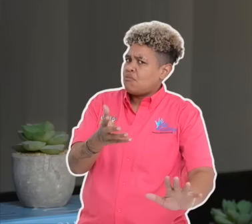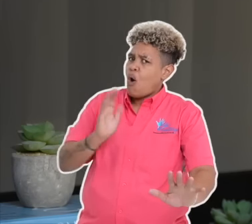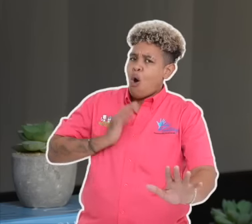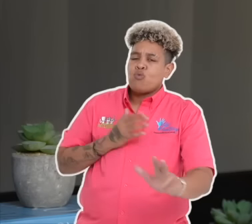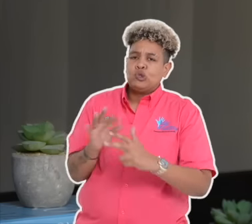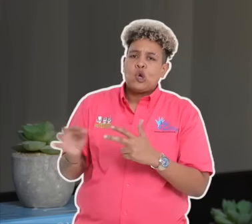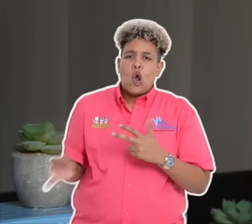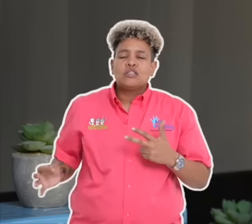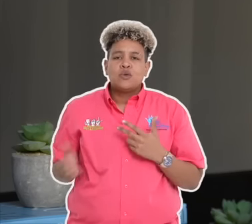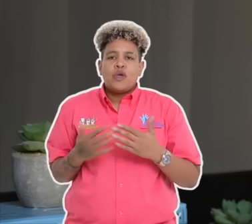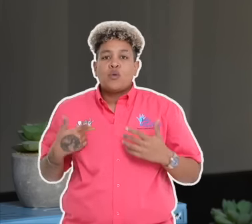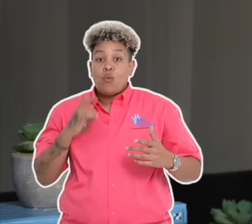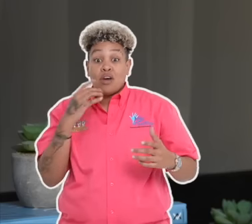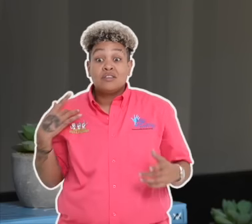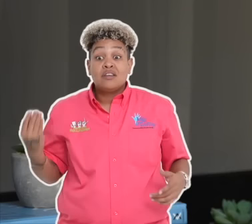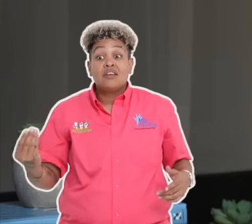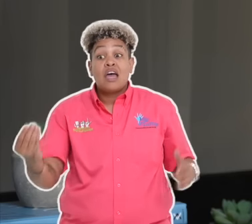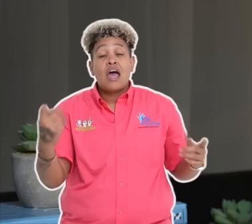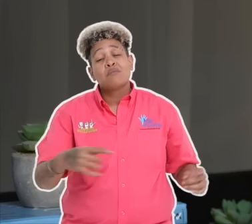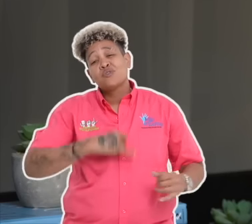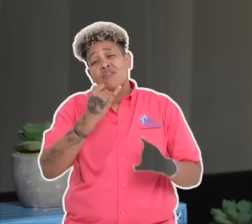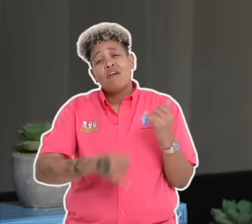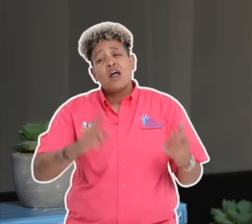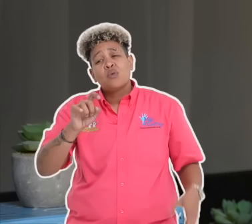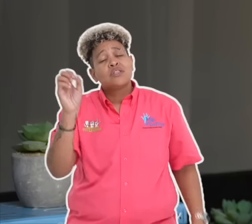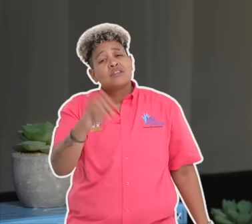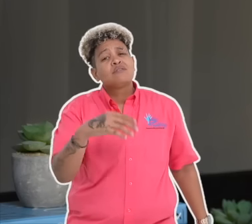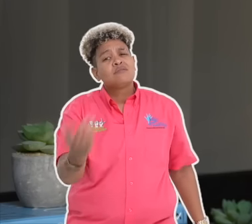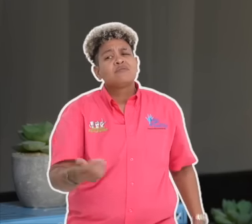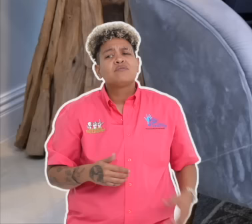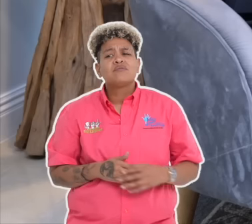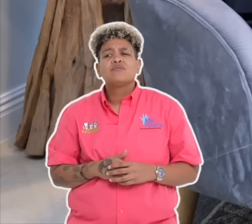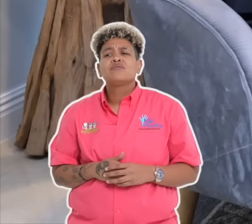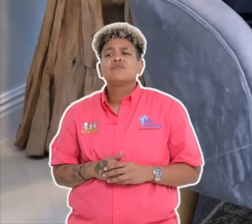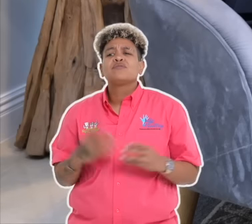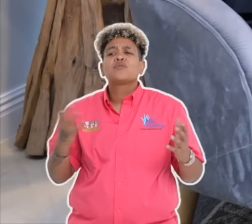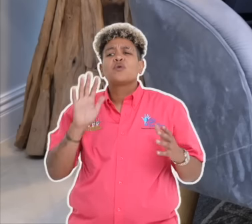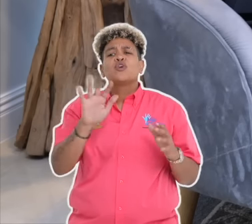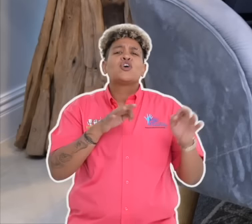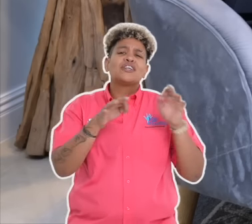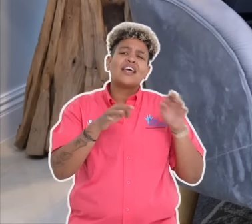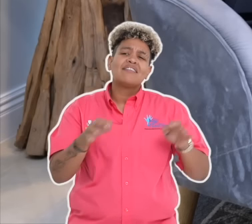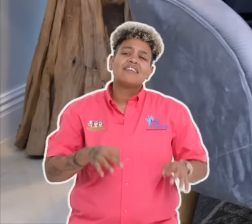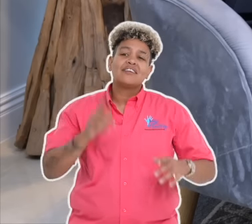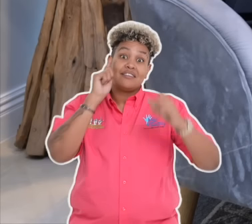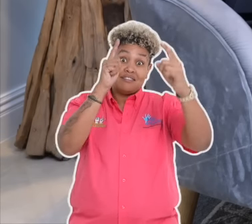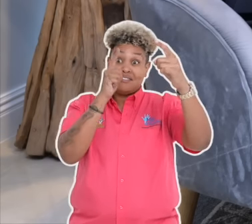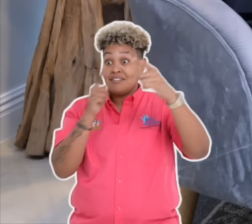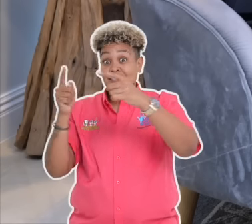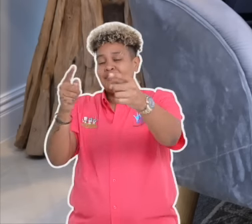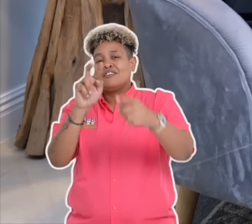our choice yeah. whether we want to pass it on. So the final question I will ask you is, what is your definition